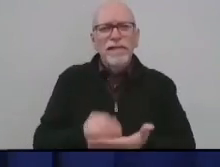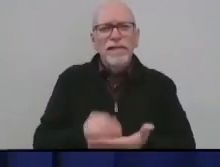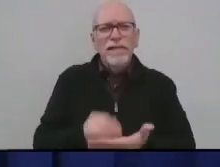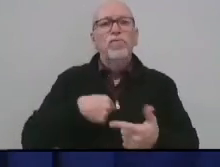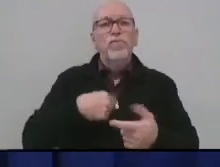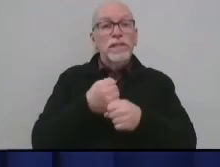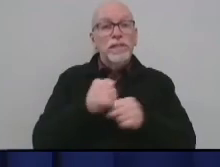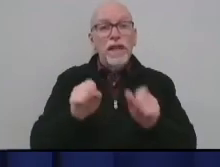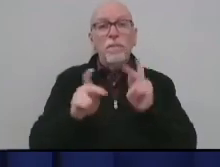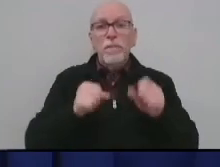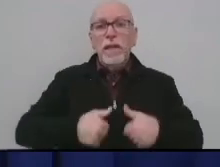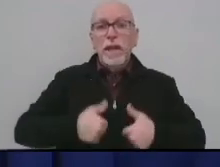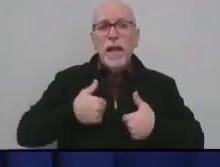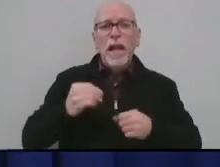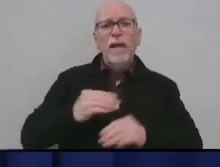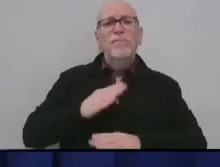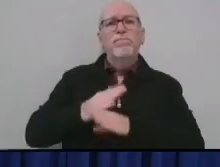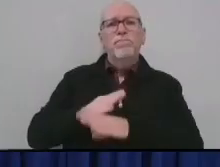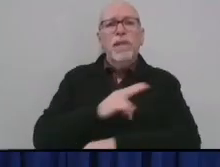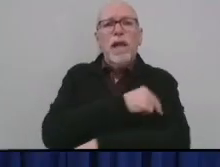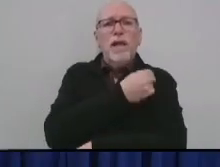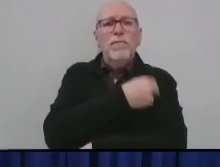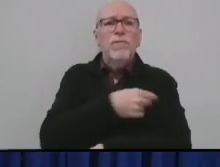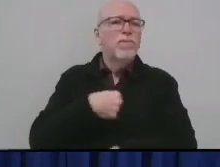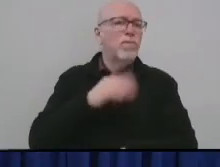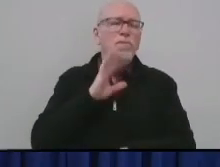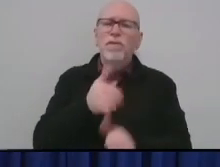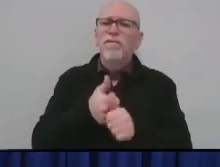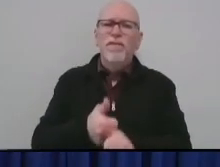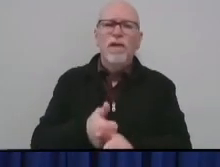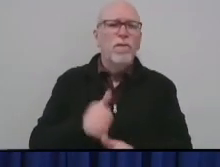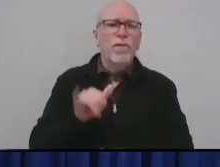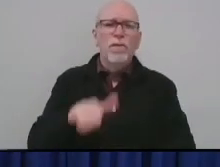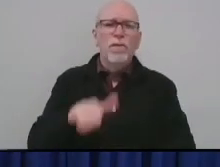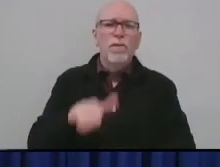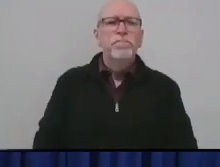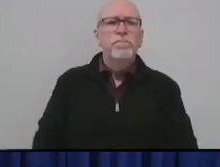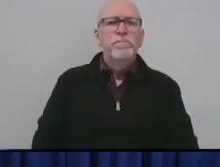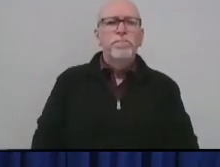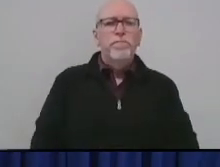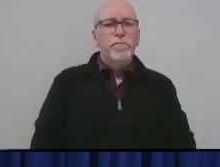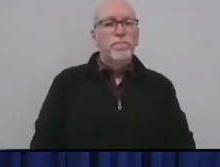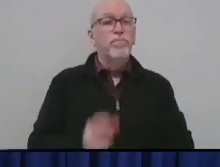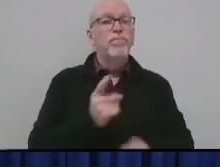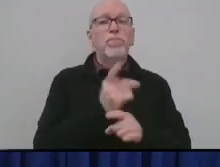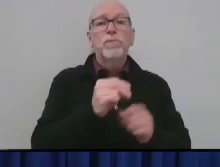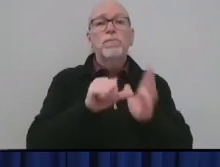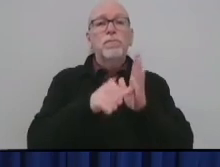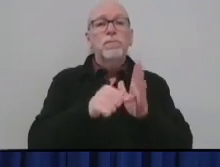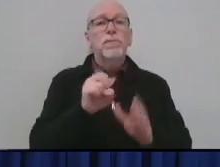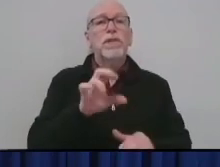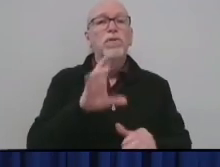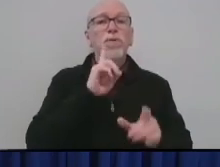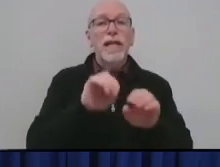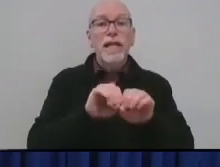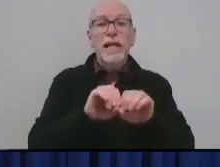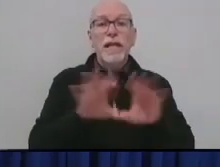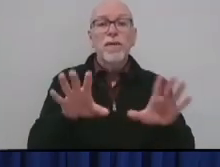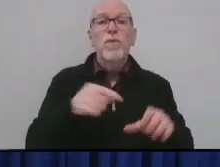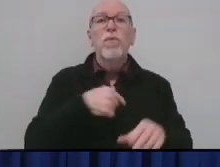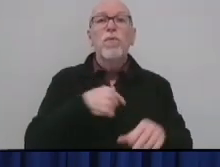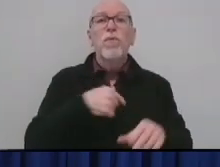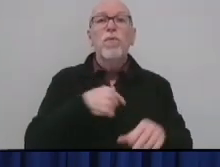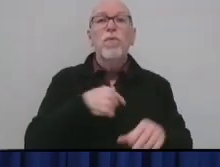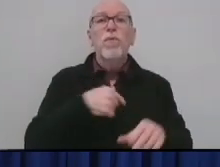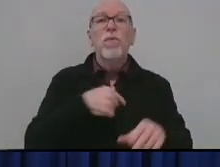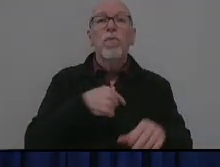hospitalizations, and we will stand by that. Yeah, and we underscore, Eric, the clarity of it all. I mean, we're trying to keep this very straightforward, very